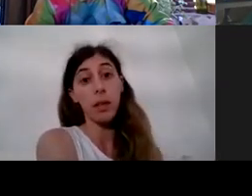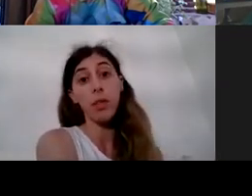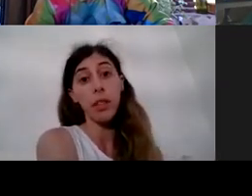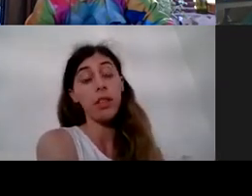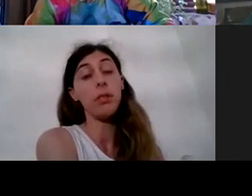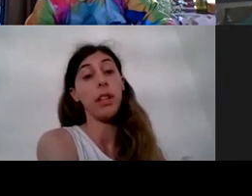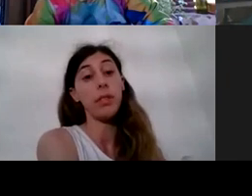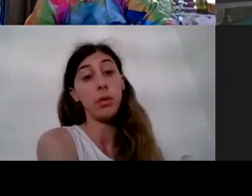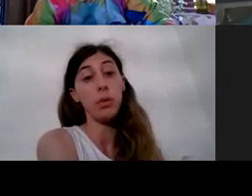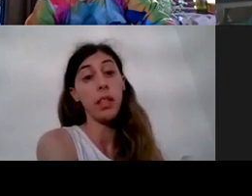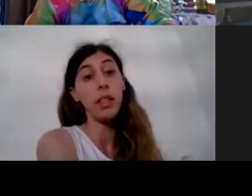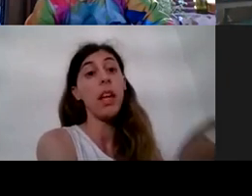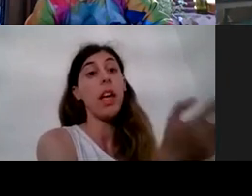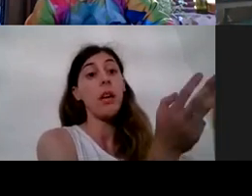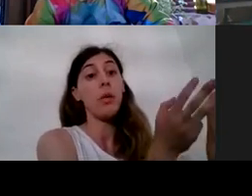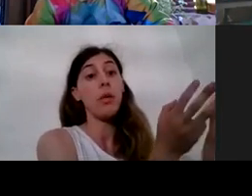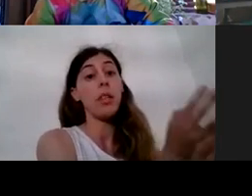the Social